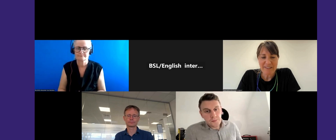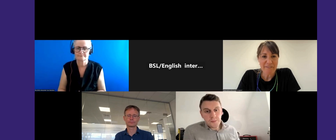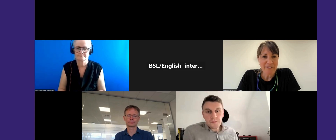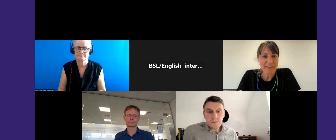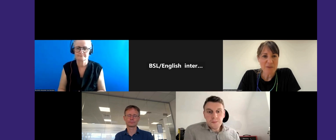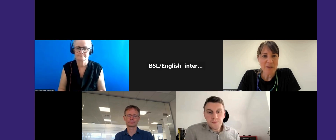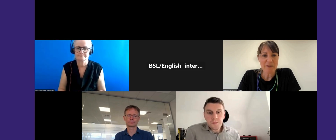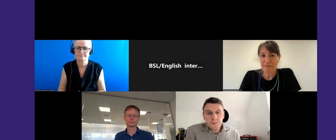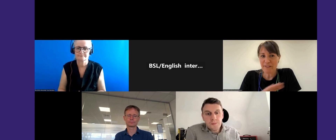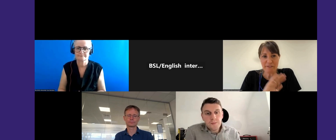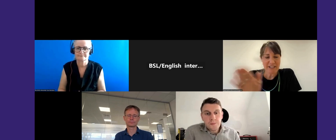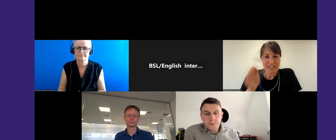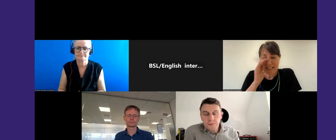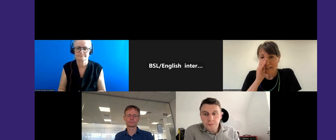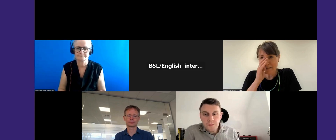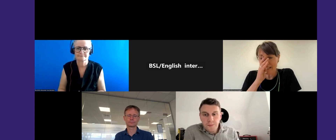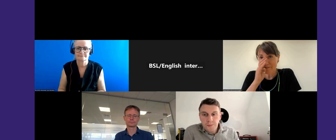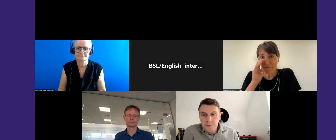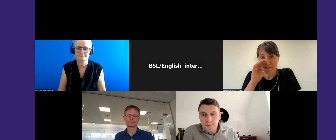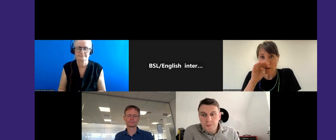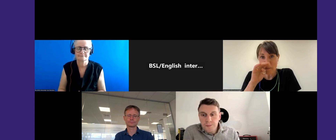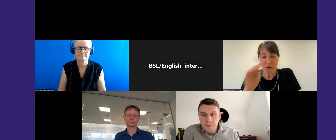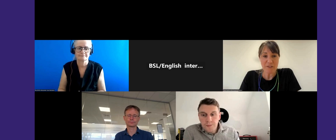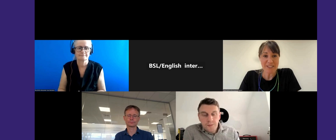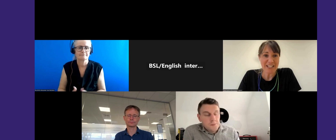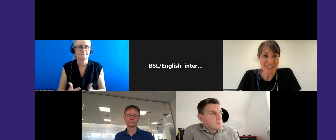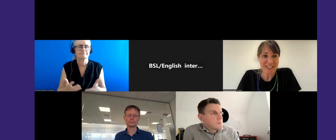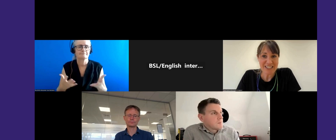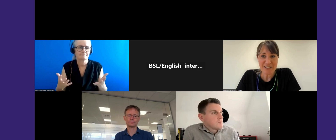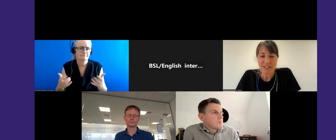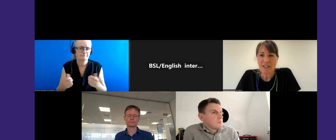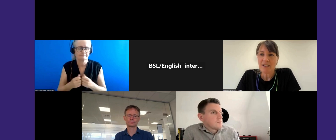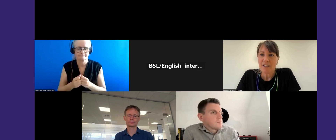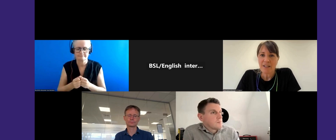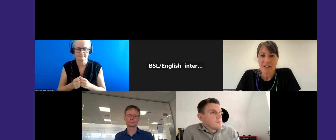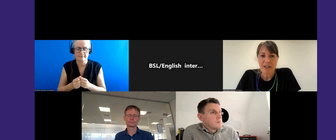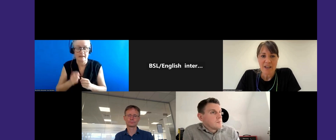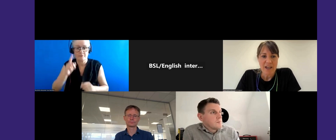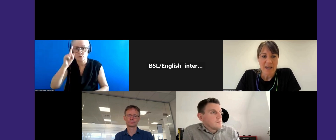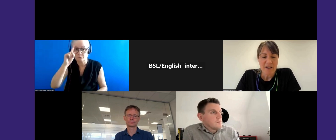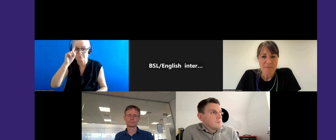If there's anything further as well, you can feel free again to follow up with conversations.